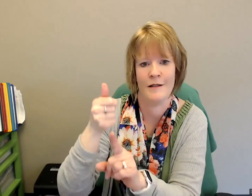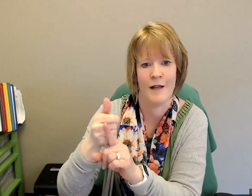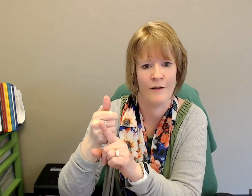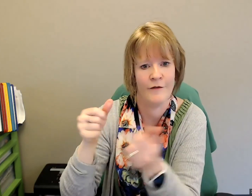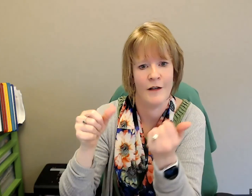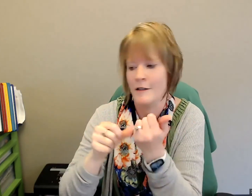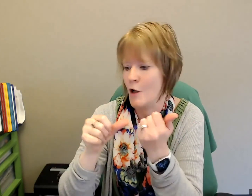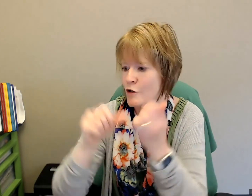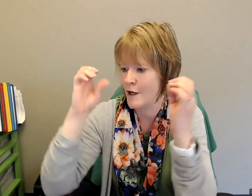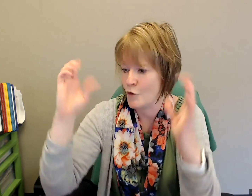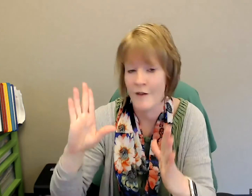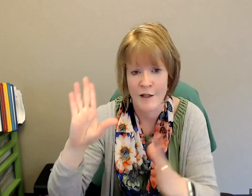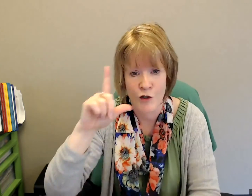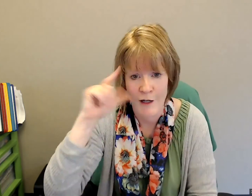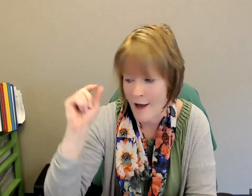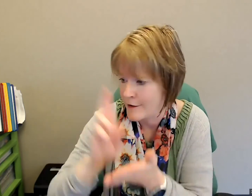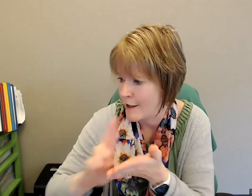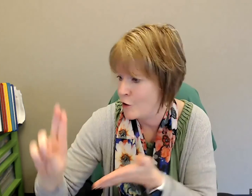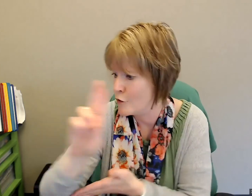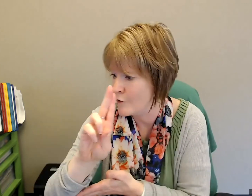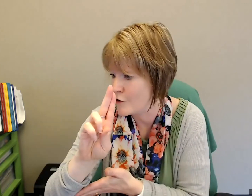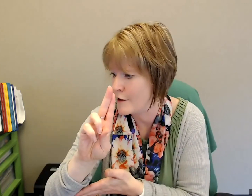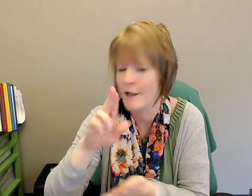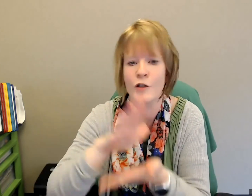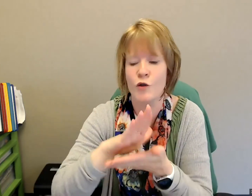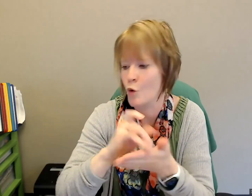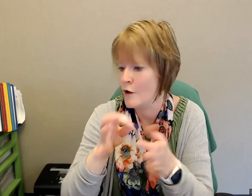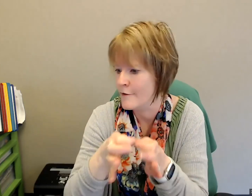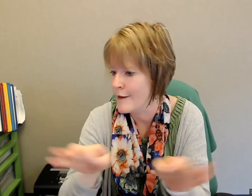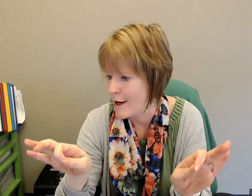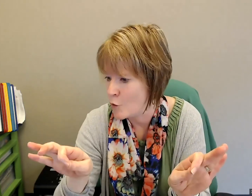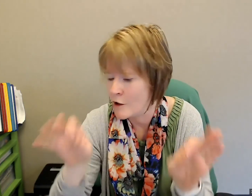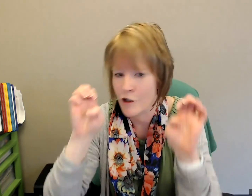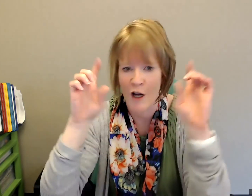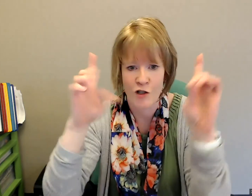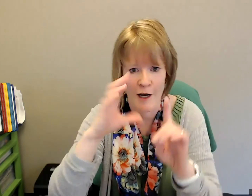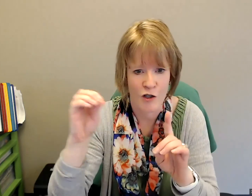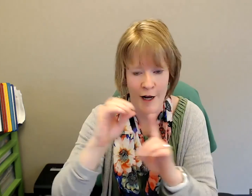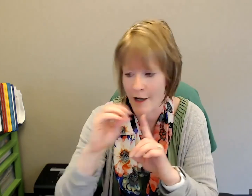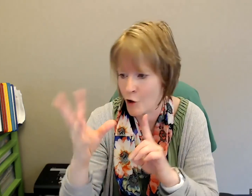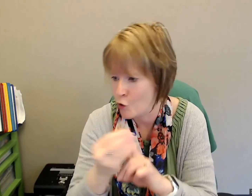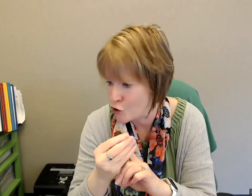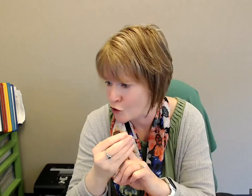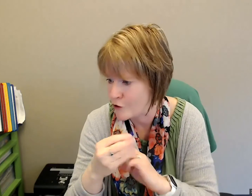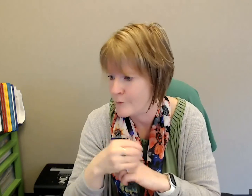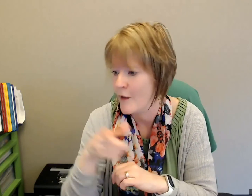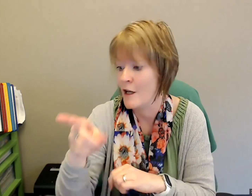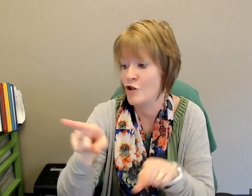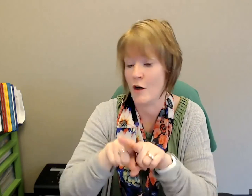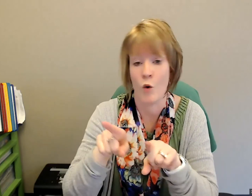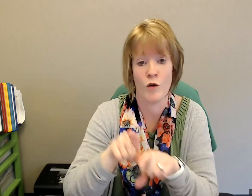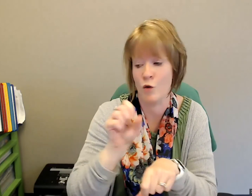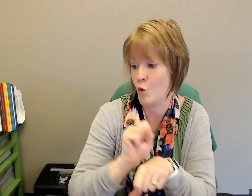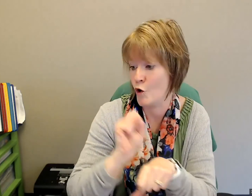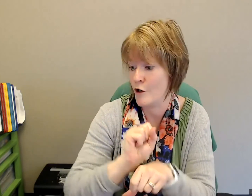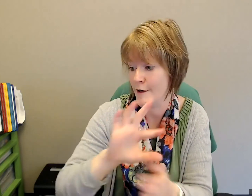Dr. Apana is an associate professor at Gallaudet University in the School of Language and Education and